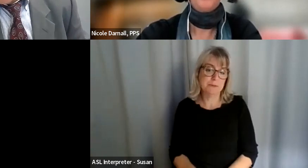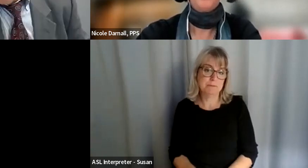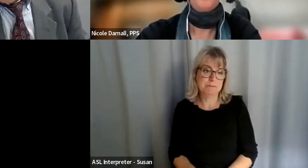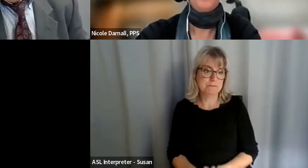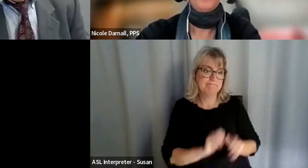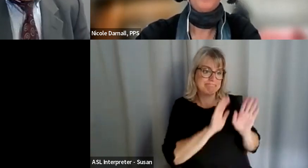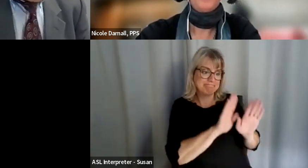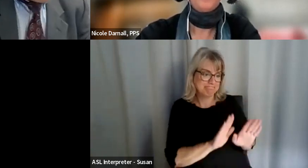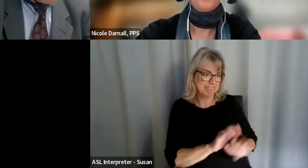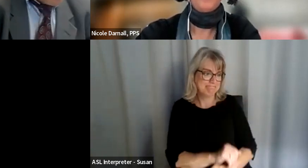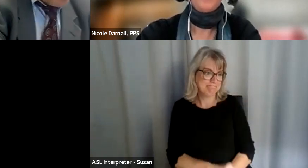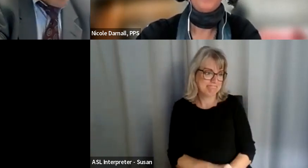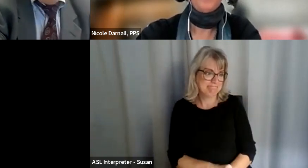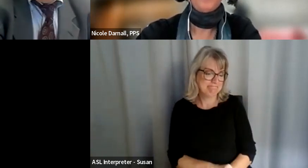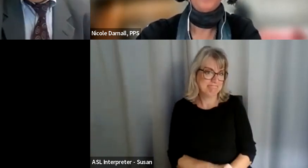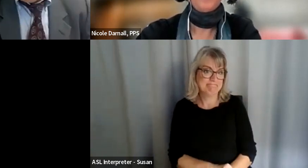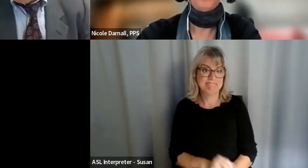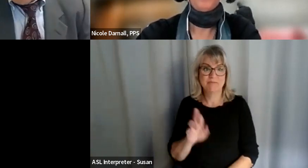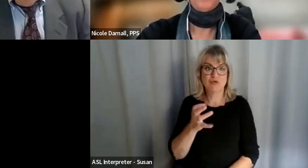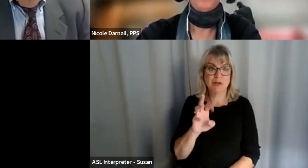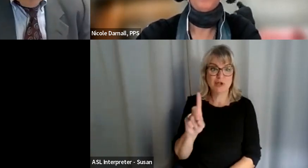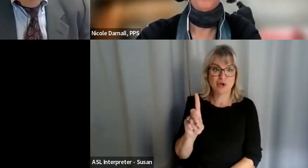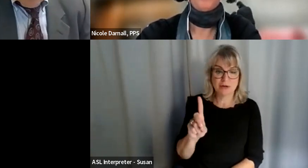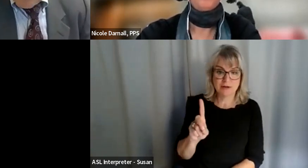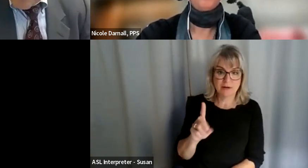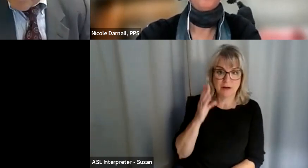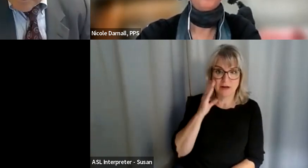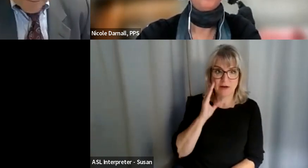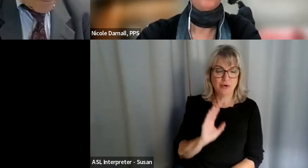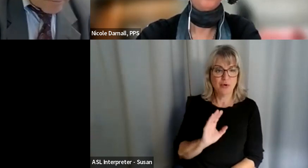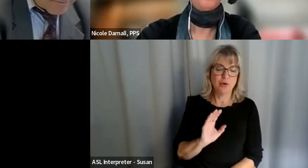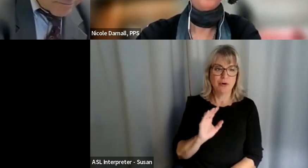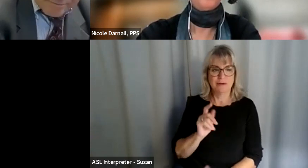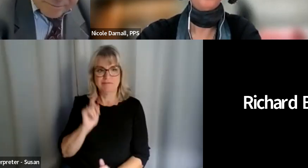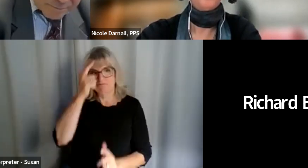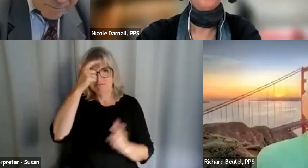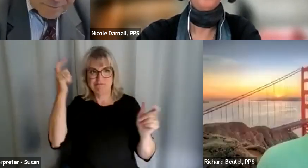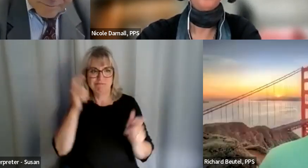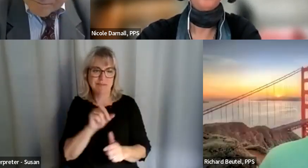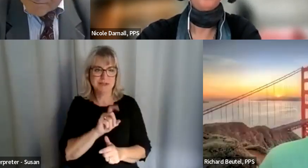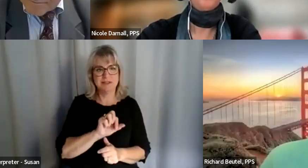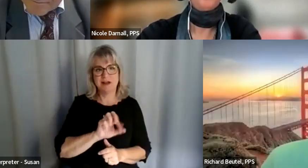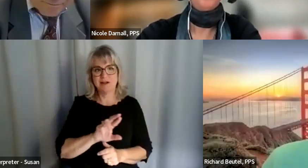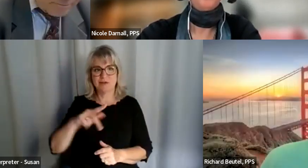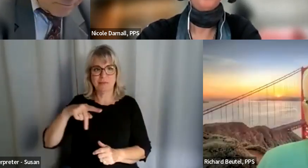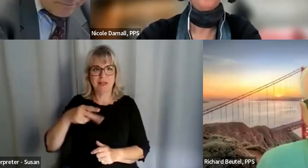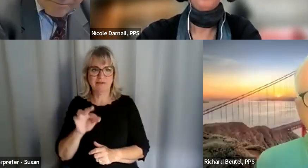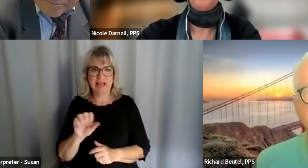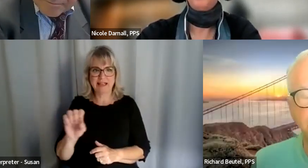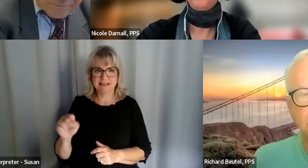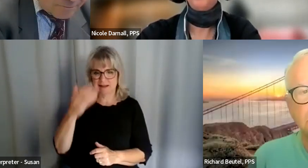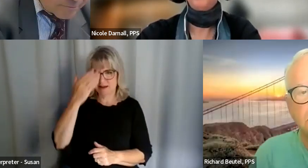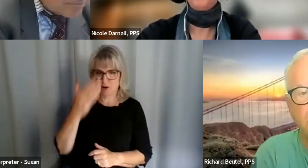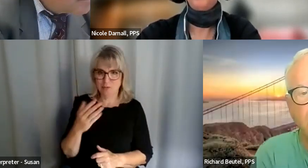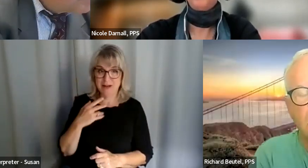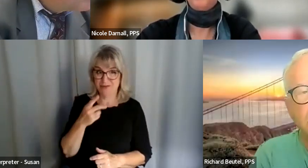Awesome. Richard, I know you're Dr. PFAS, but if you can